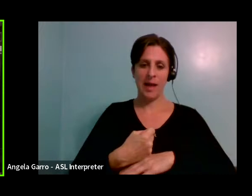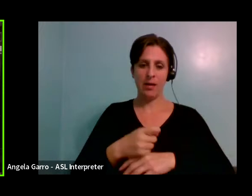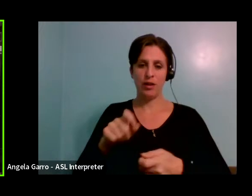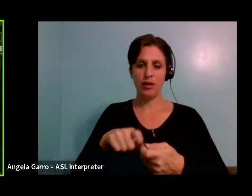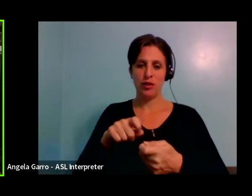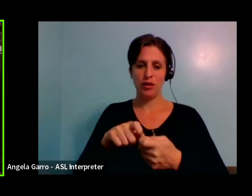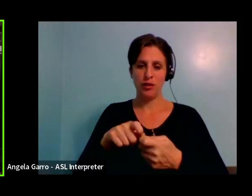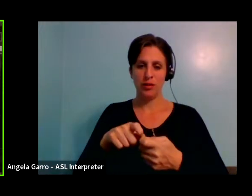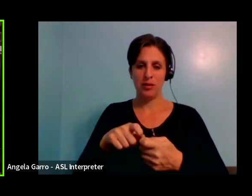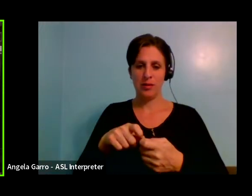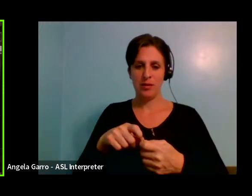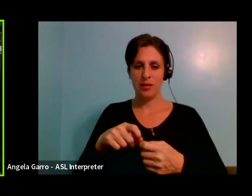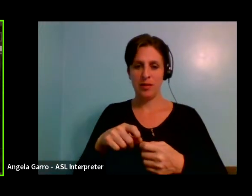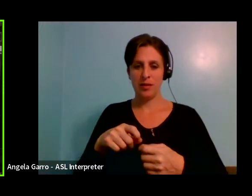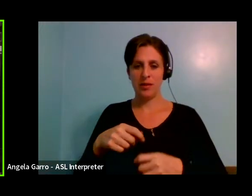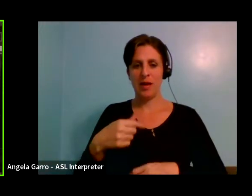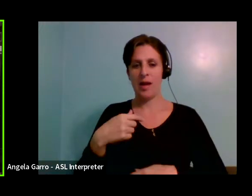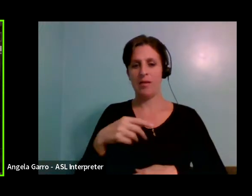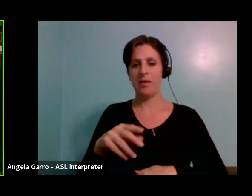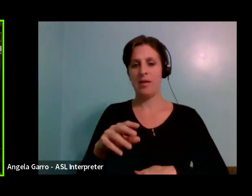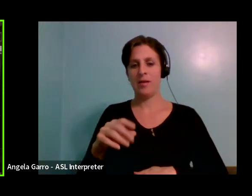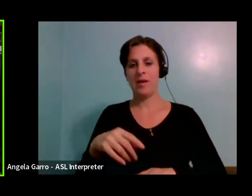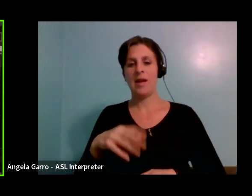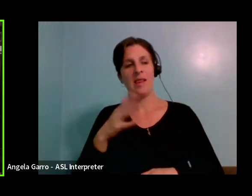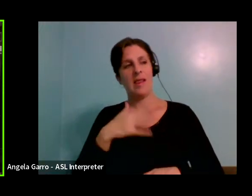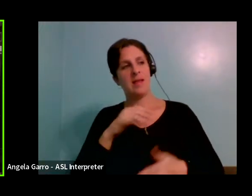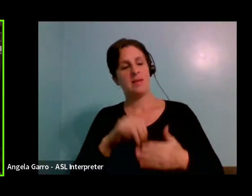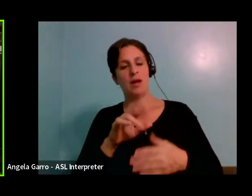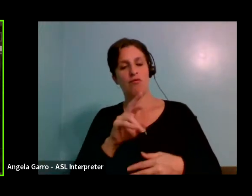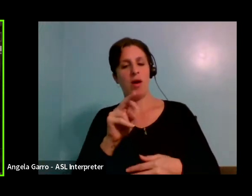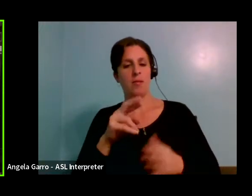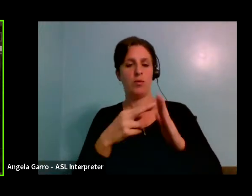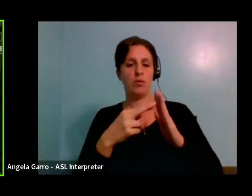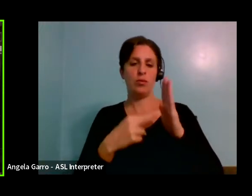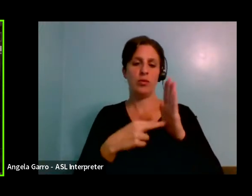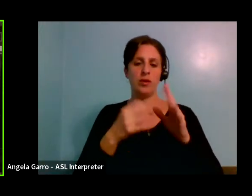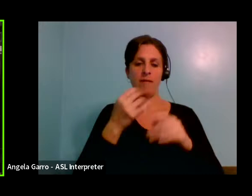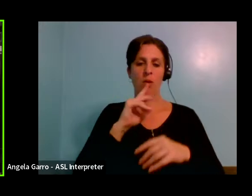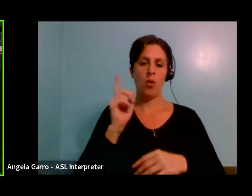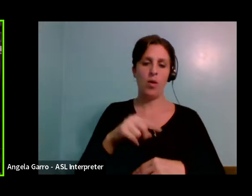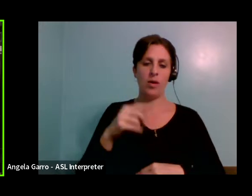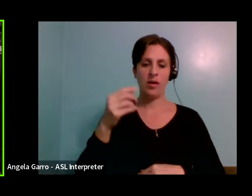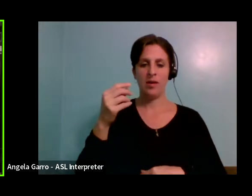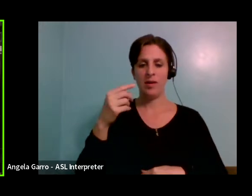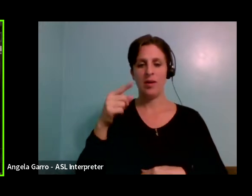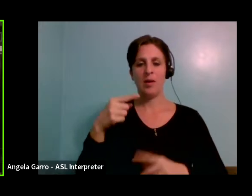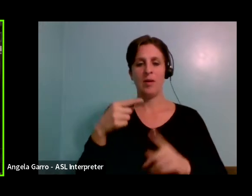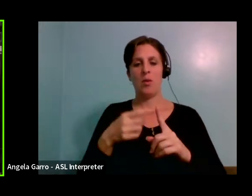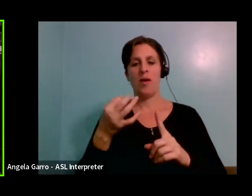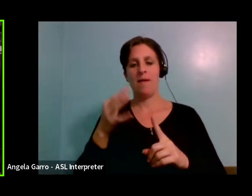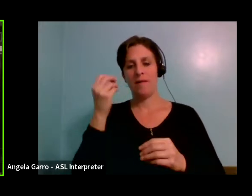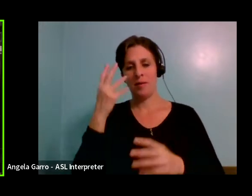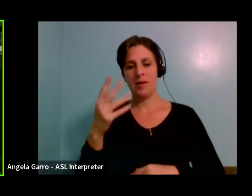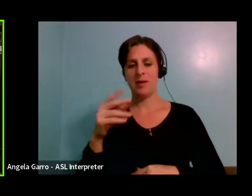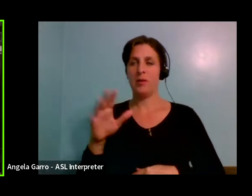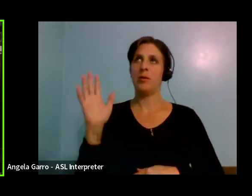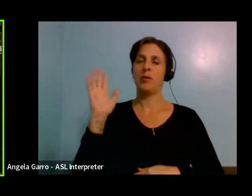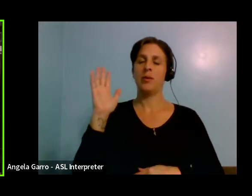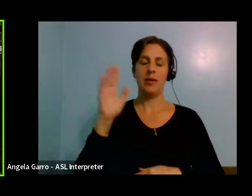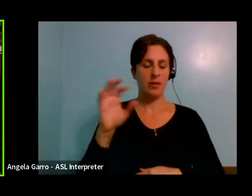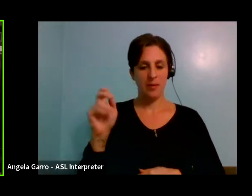point. I was gonna use my Robert rules of been order, waiting. point of information. Or Waiting for that. Whew,